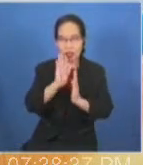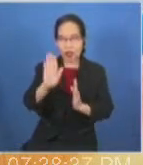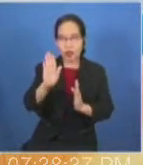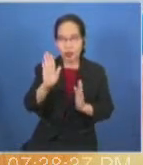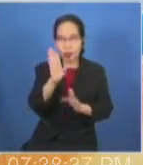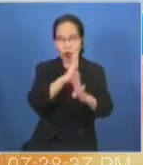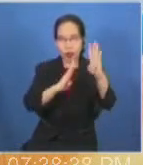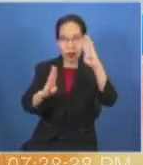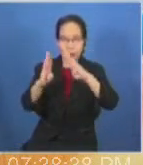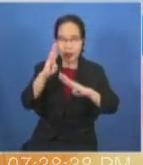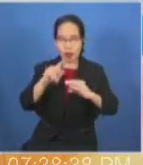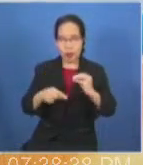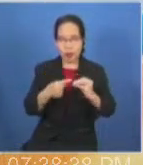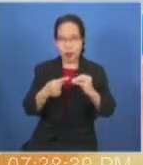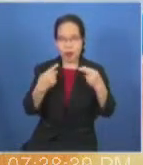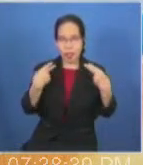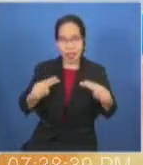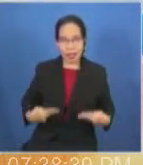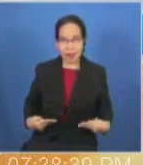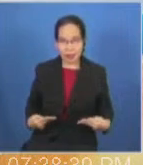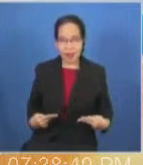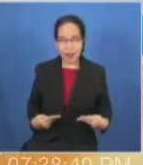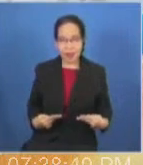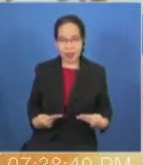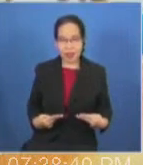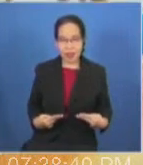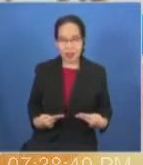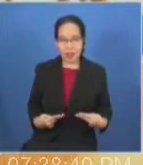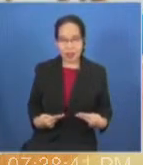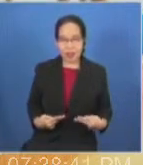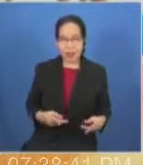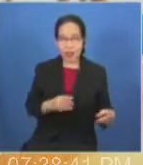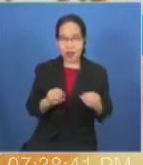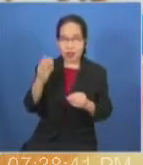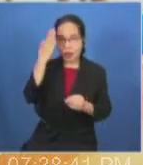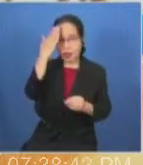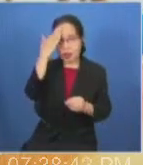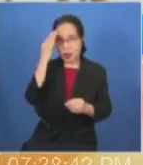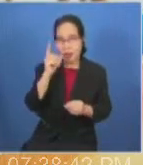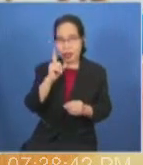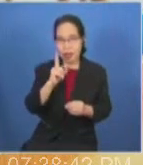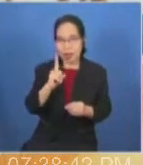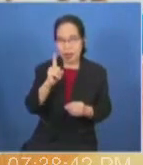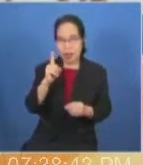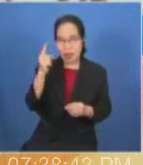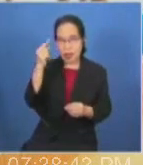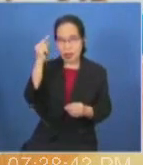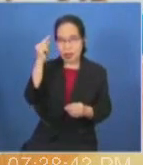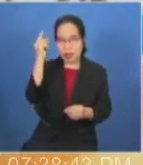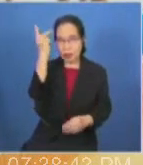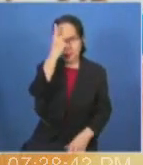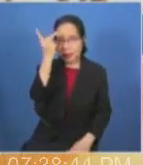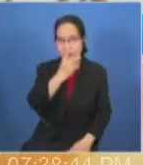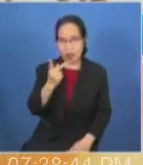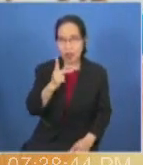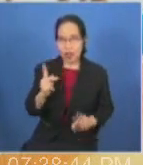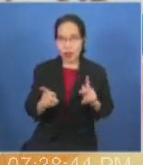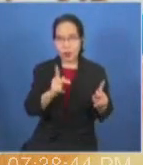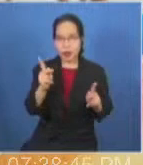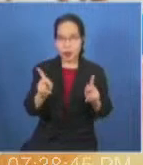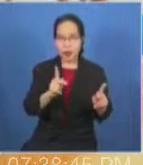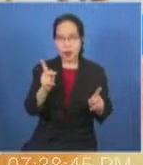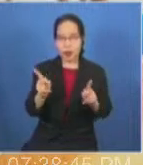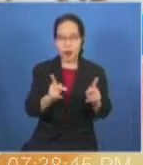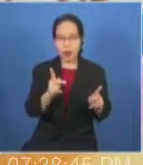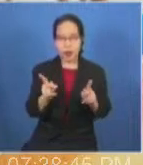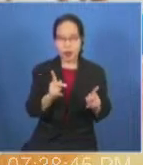You can speak with our doctors to consult them about your problems in health. You see, it has been